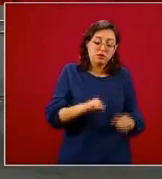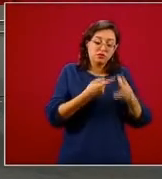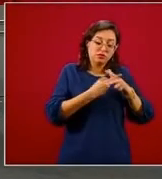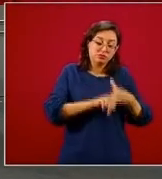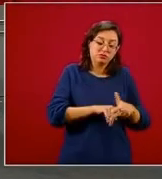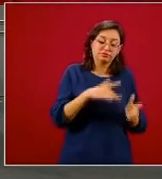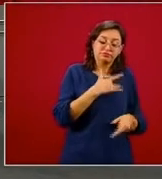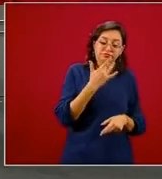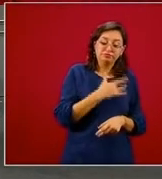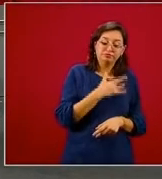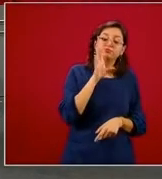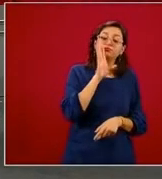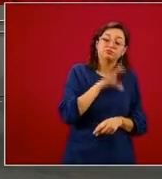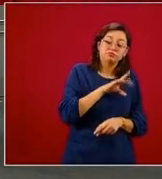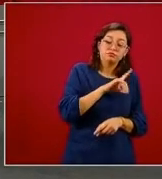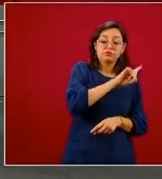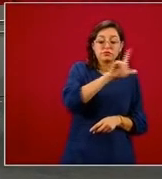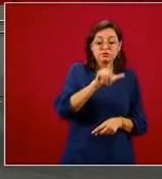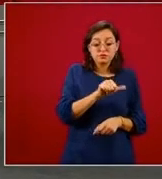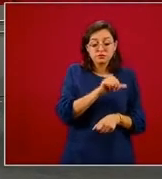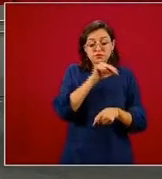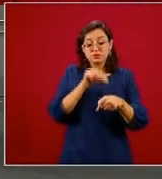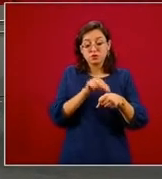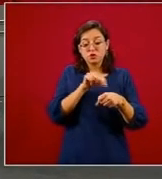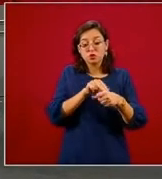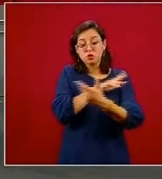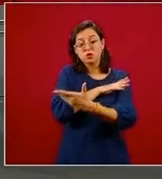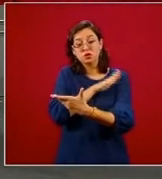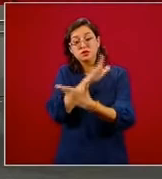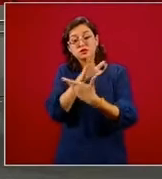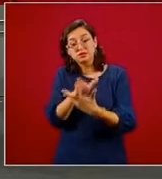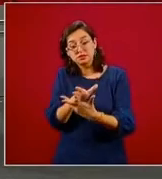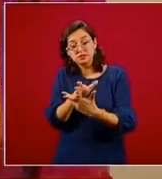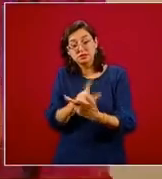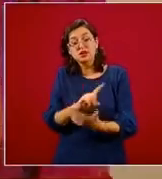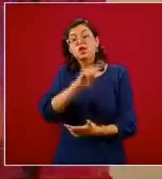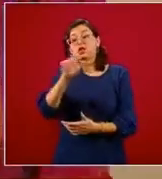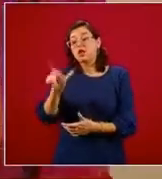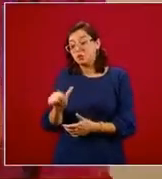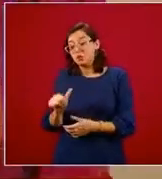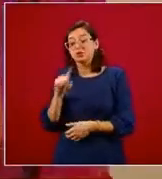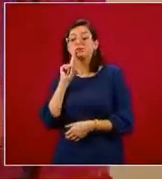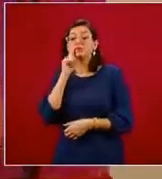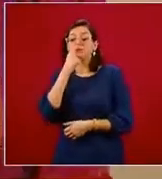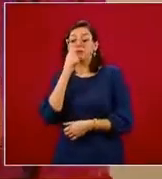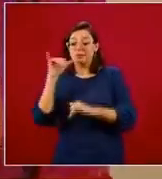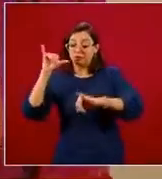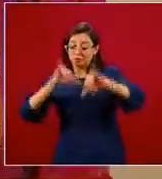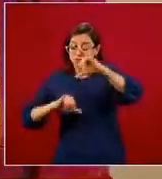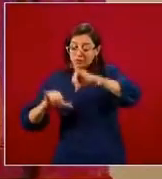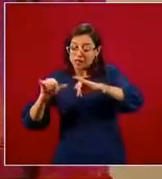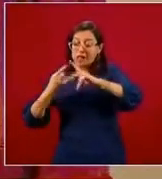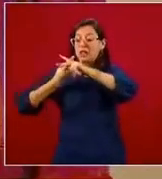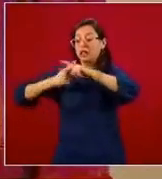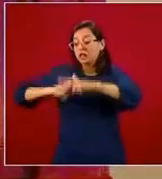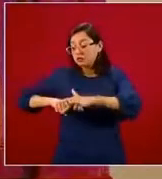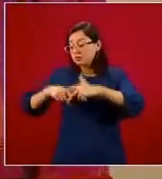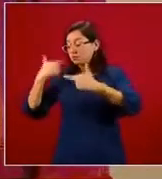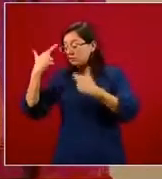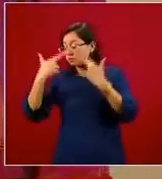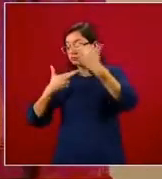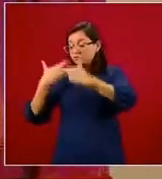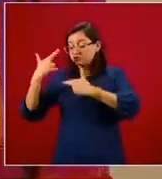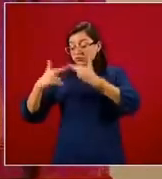this previous comment about the initial symptoms, the date where the patient is